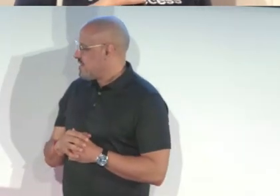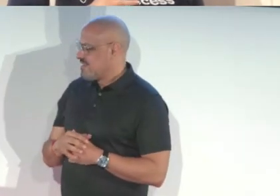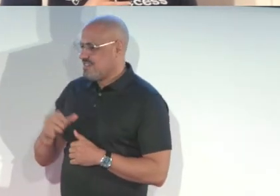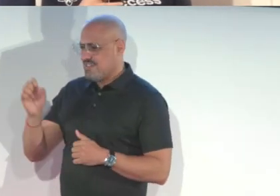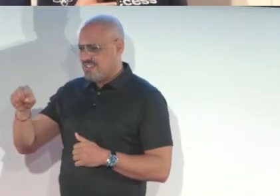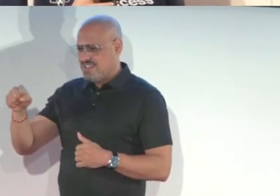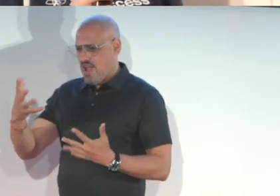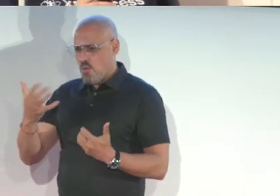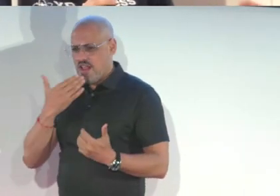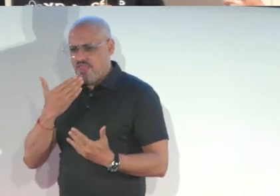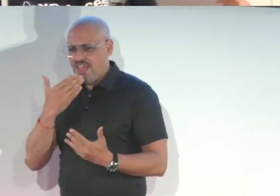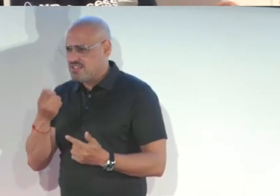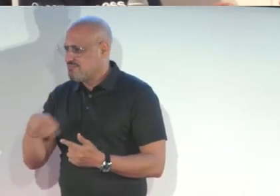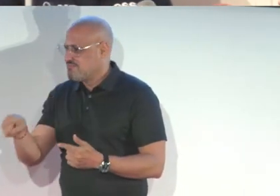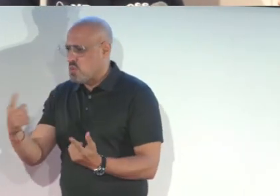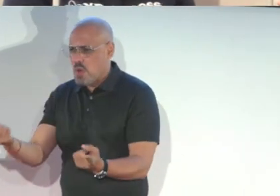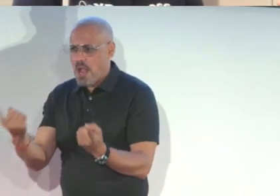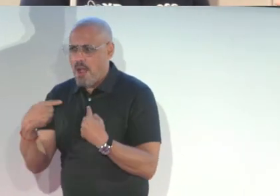And I will pass it to Shiri.